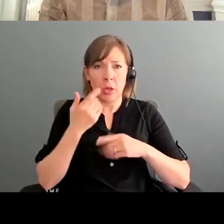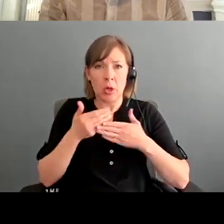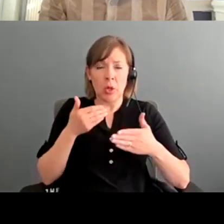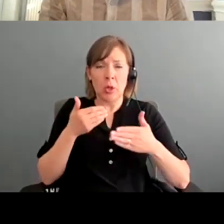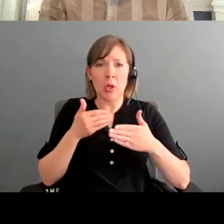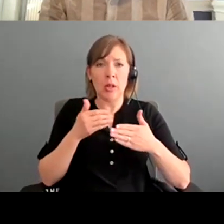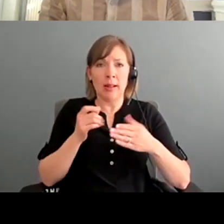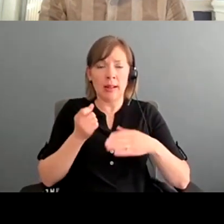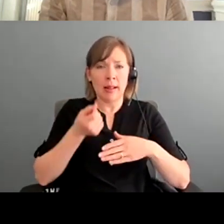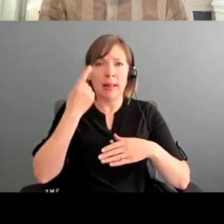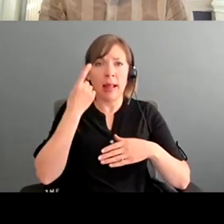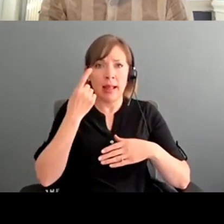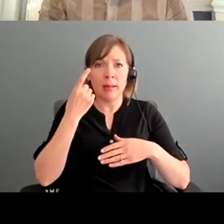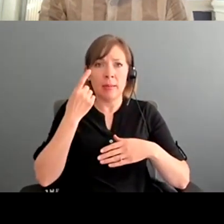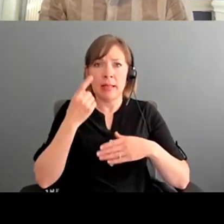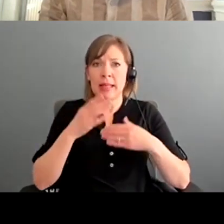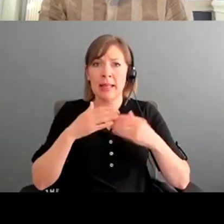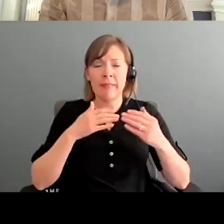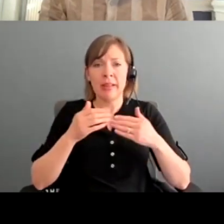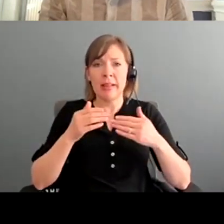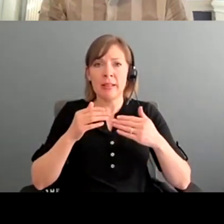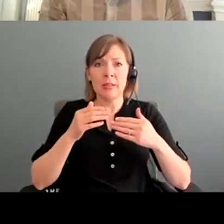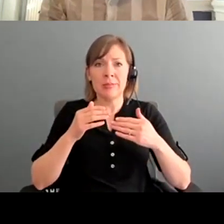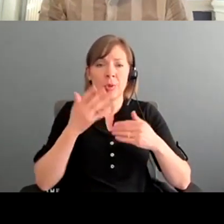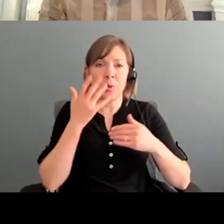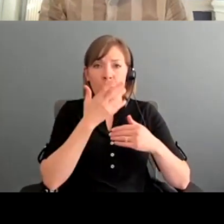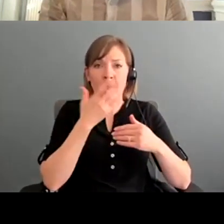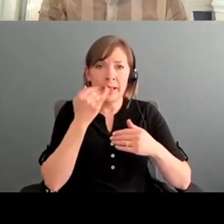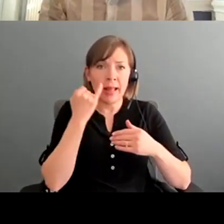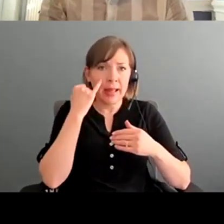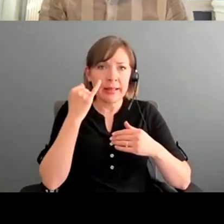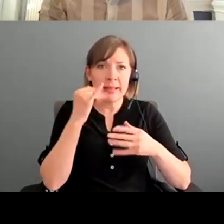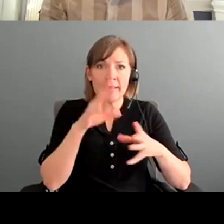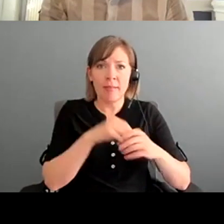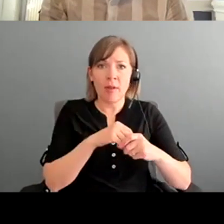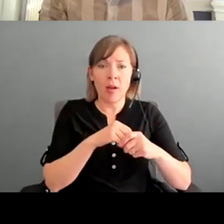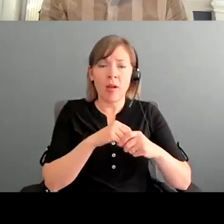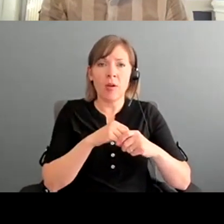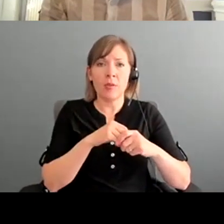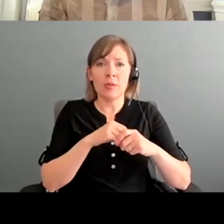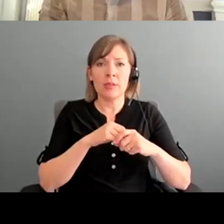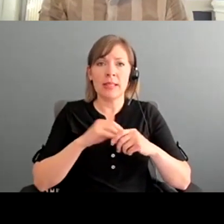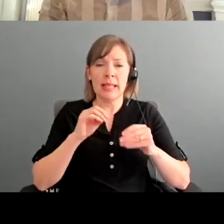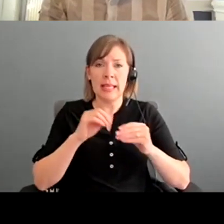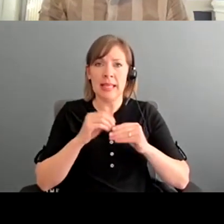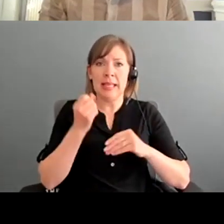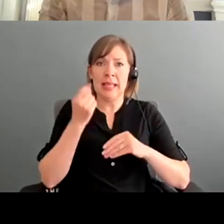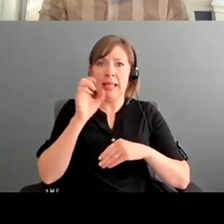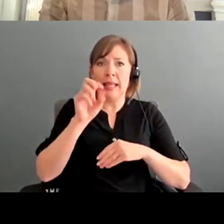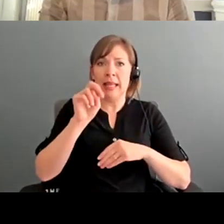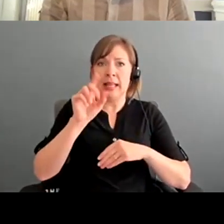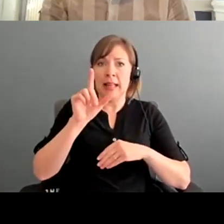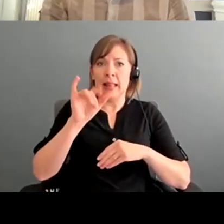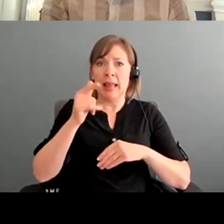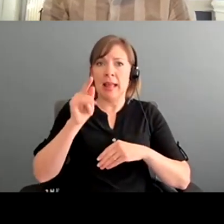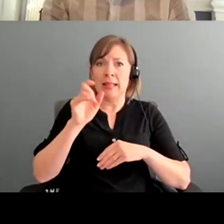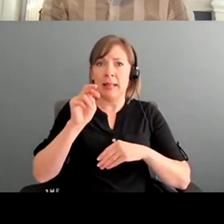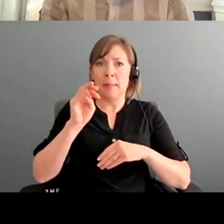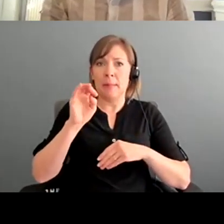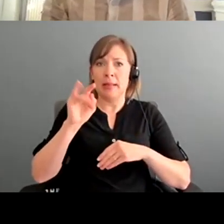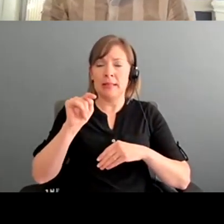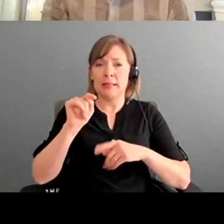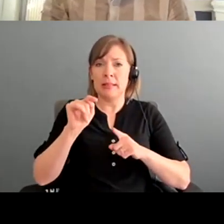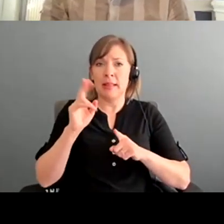Enlightenment, even racist ideas involved in the Enlightenment and the historical lineage